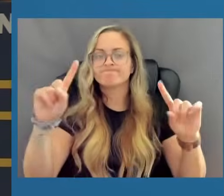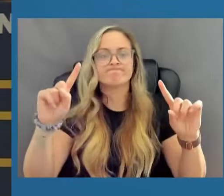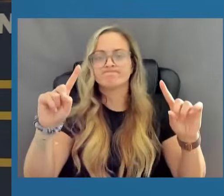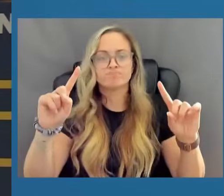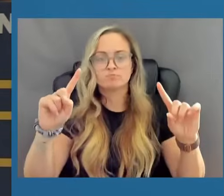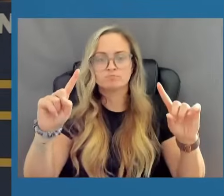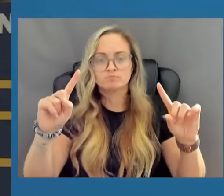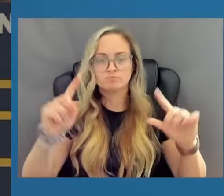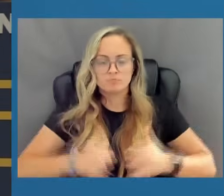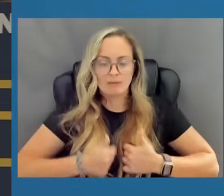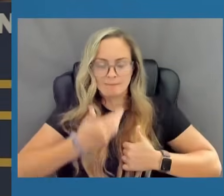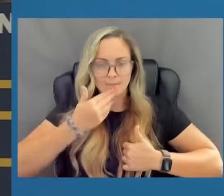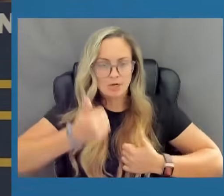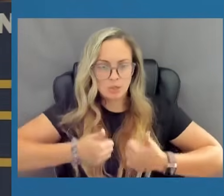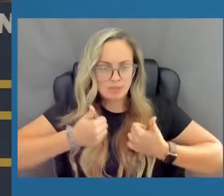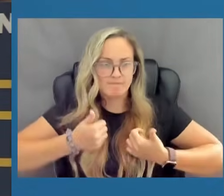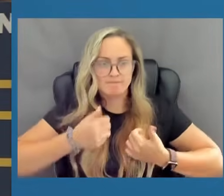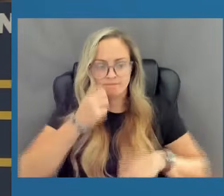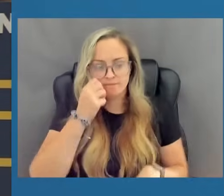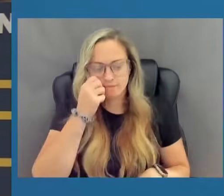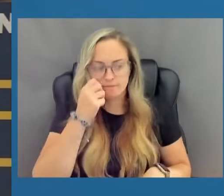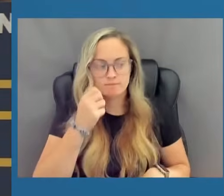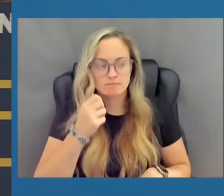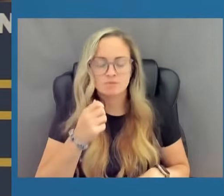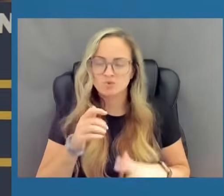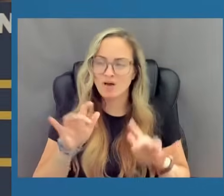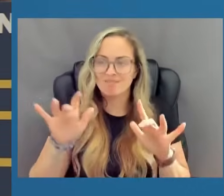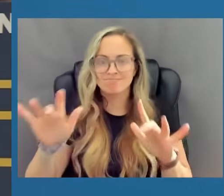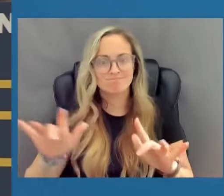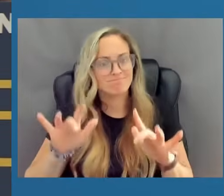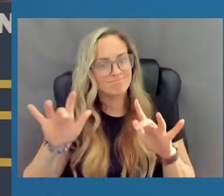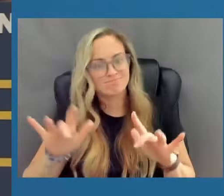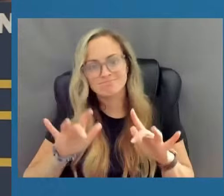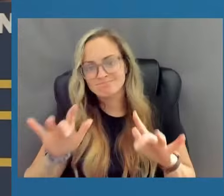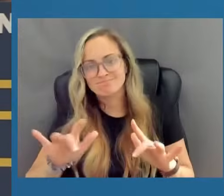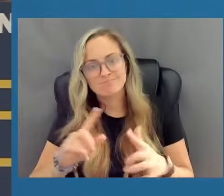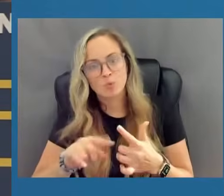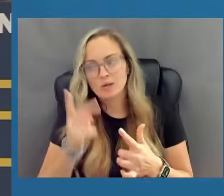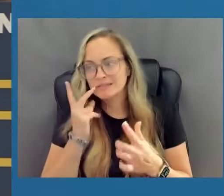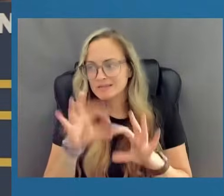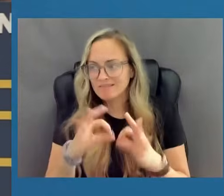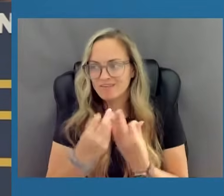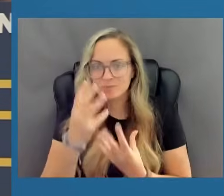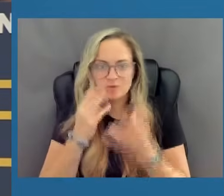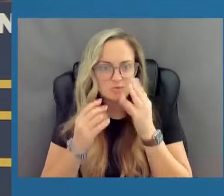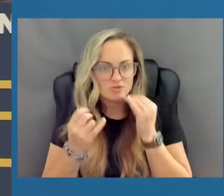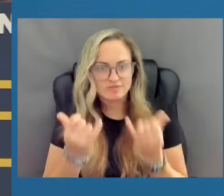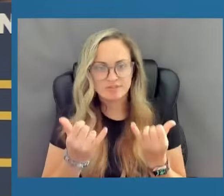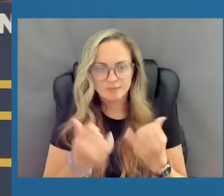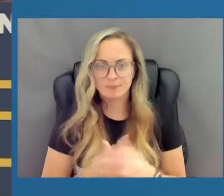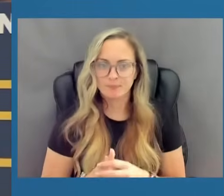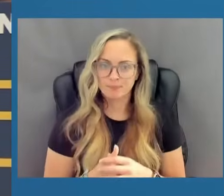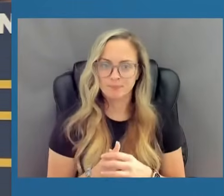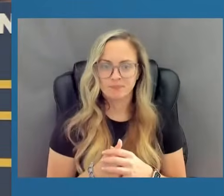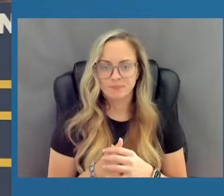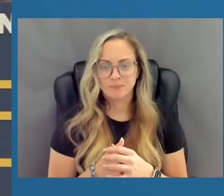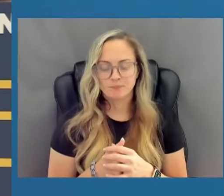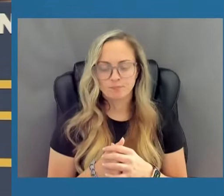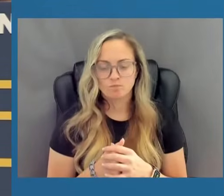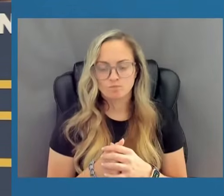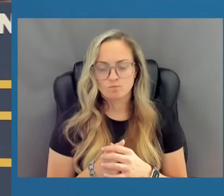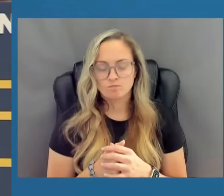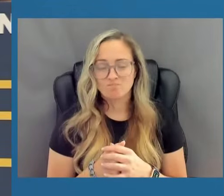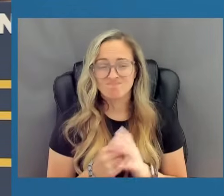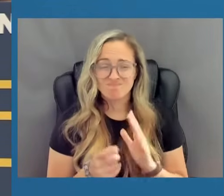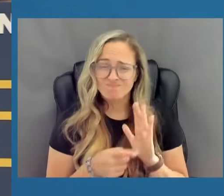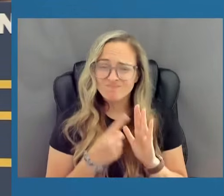I'm keenly sensitive and empathetic to what families are going through. Because sometimes